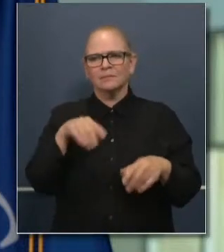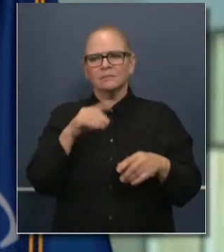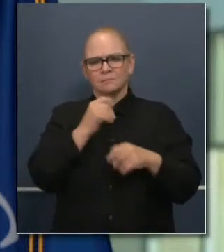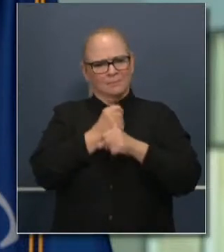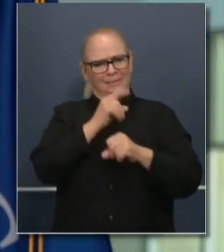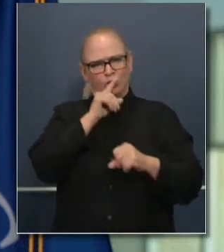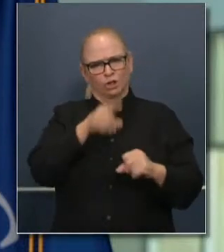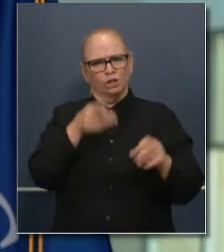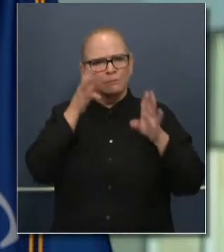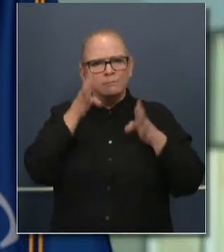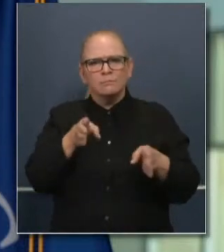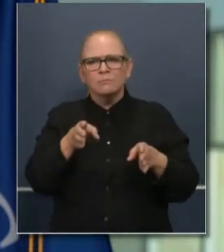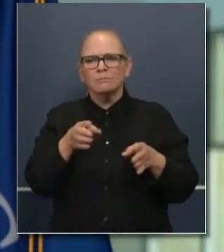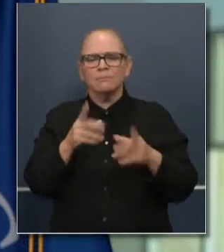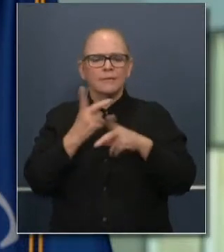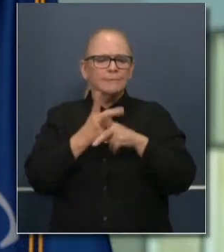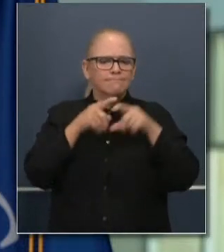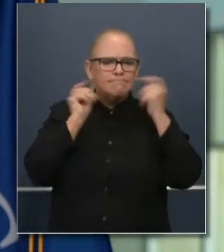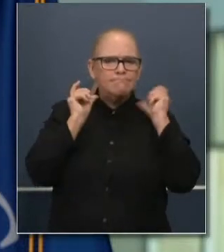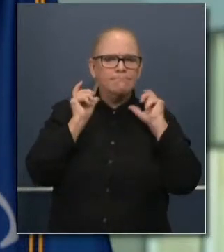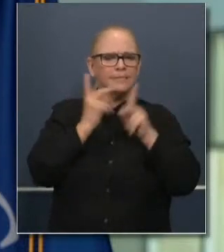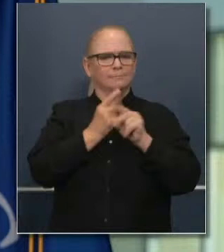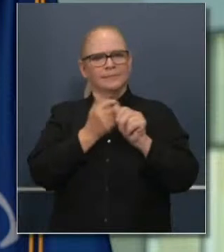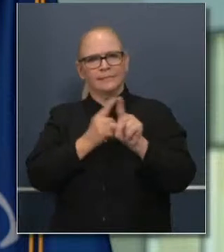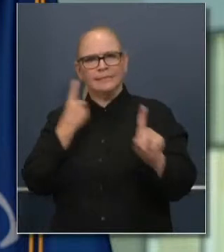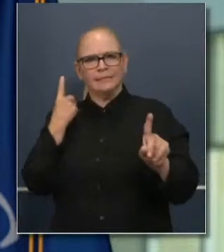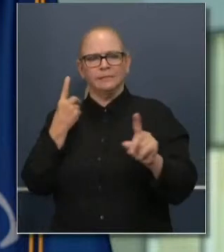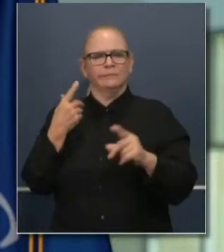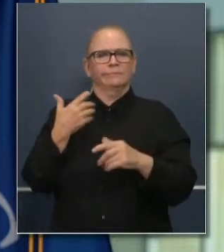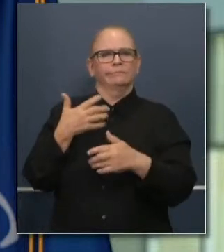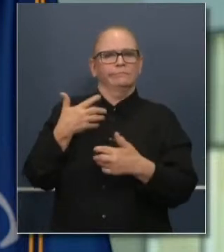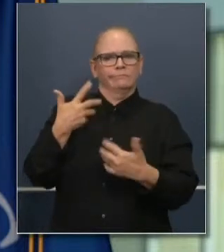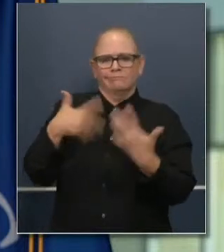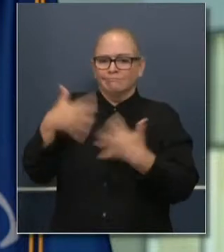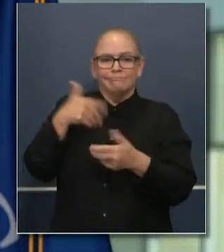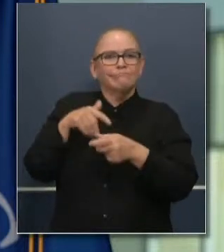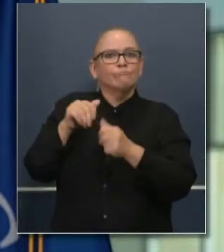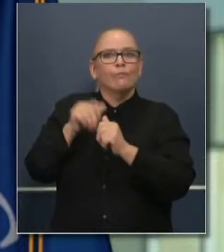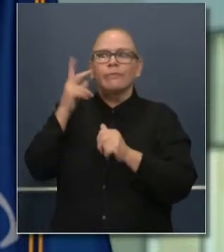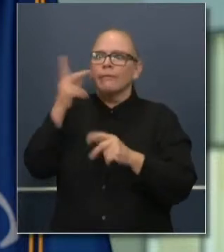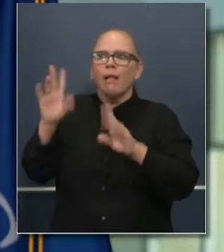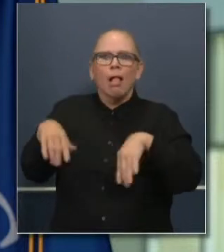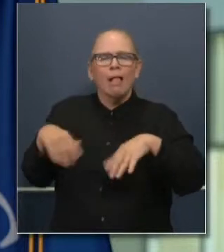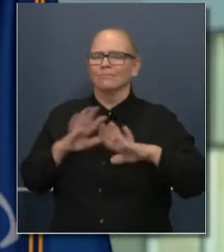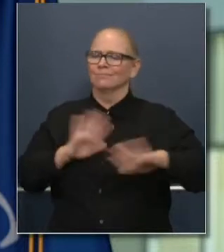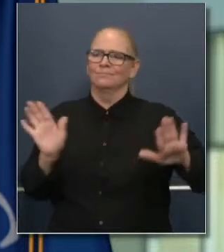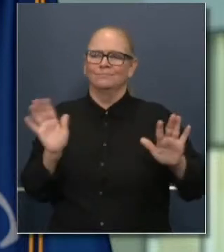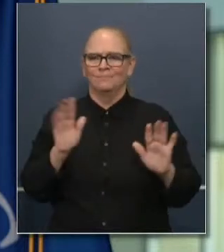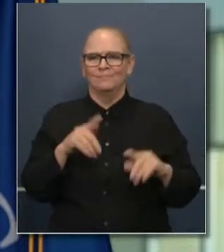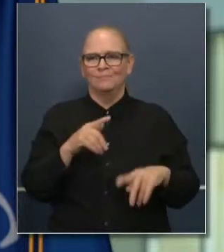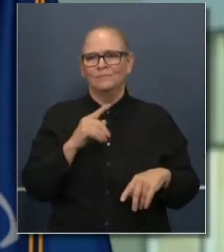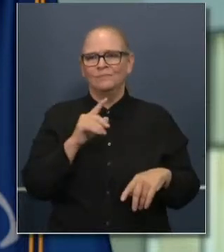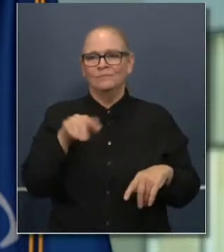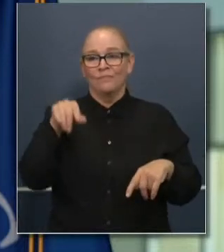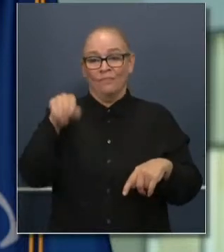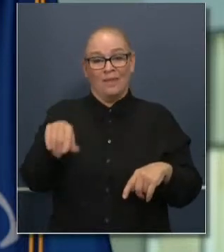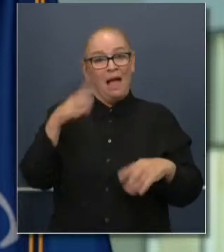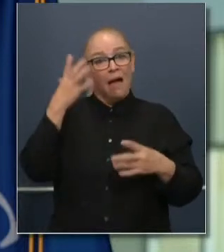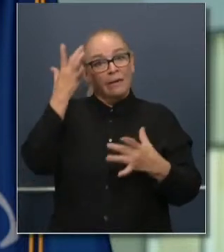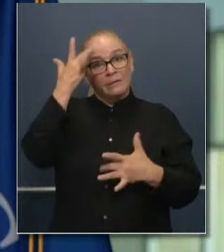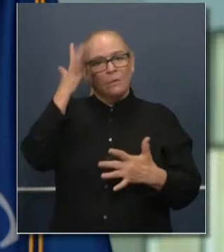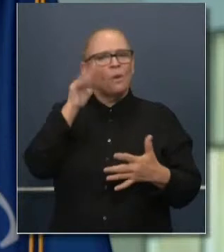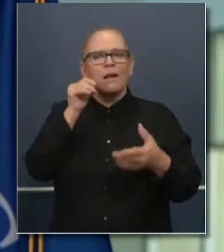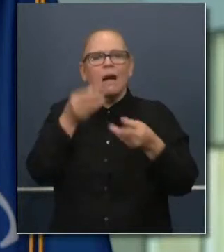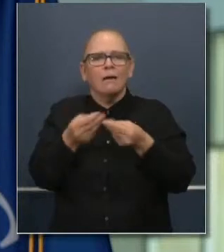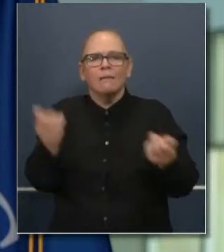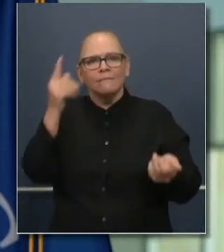do not maintain our focus and our commitment. Again, this virus is not going away. It's not just going to